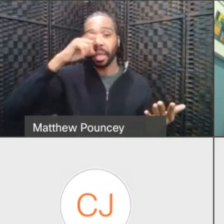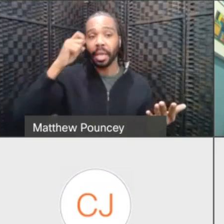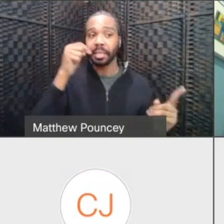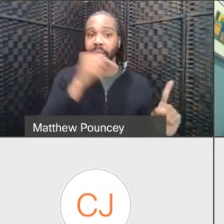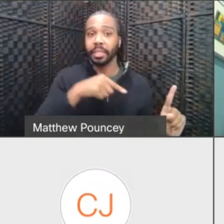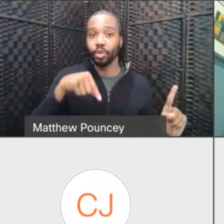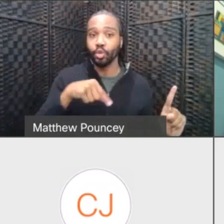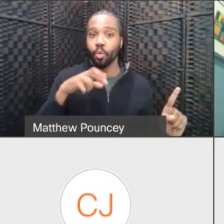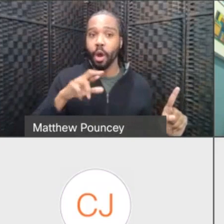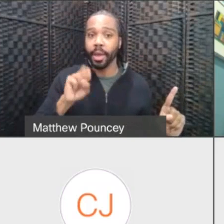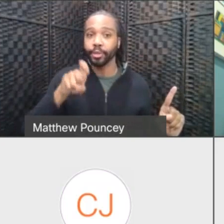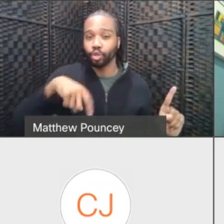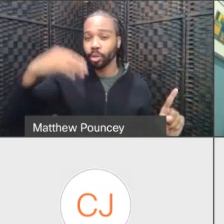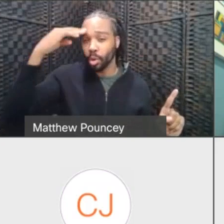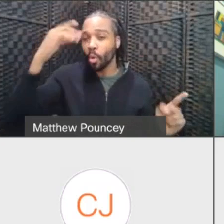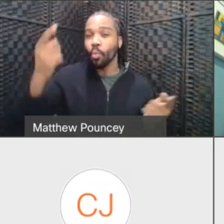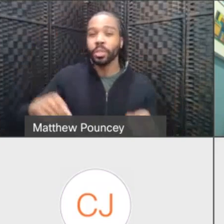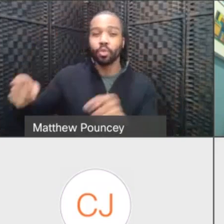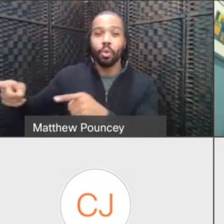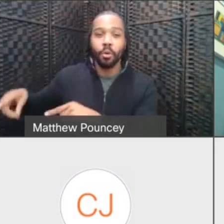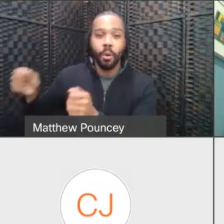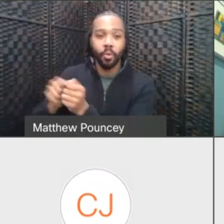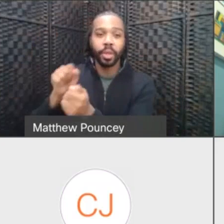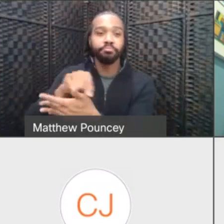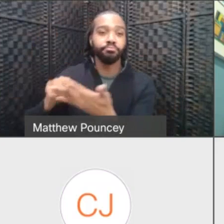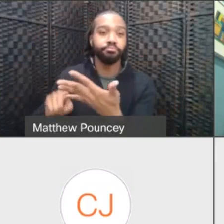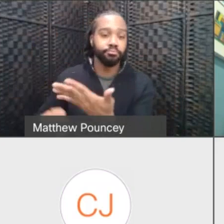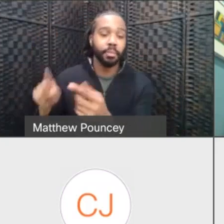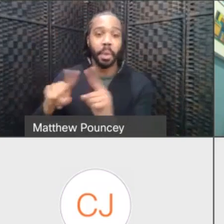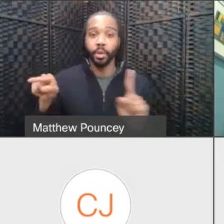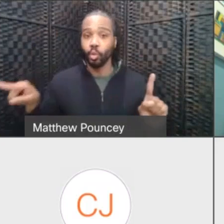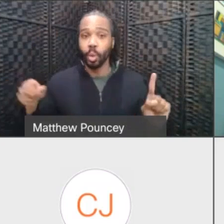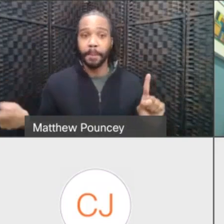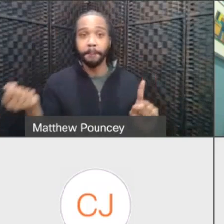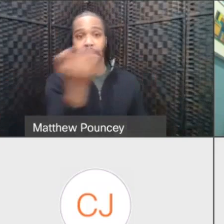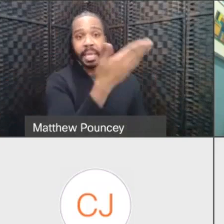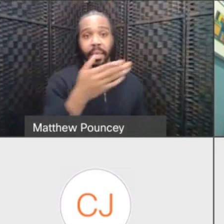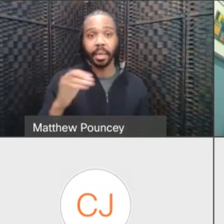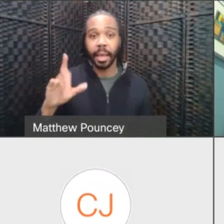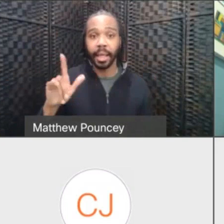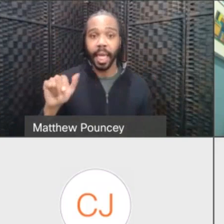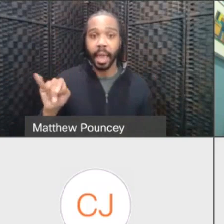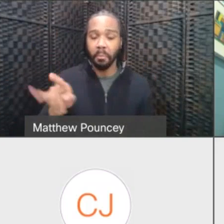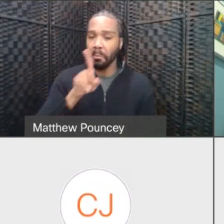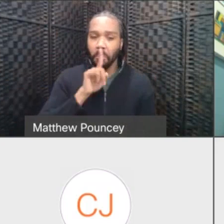placements. But submitting a claim doesn't require. You Um, you you covered